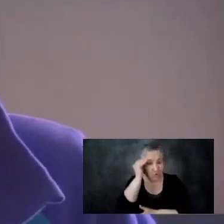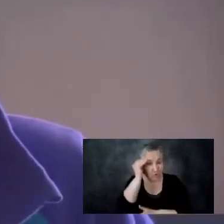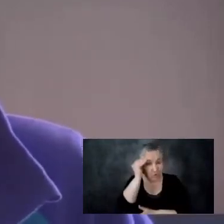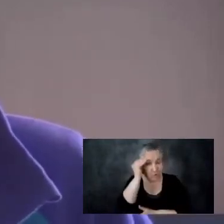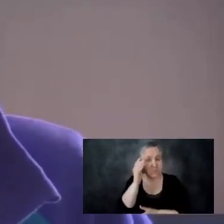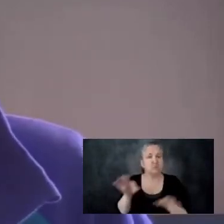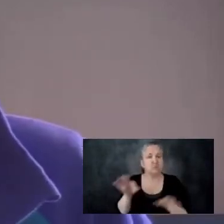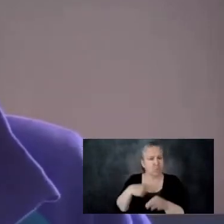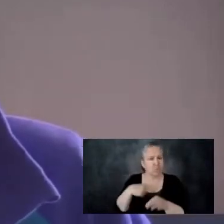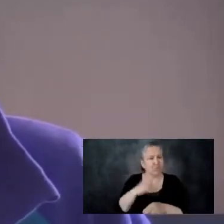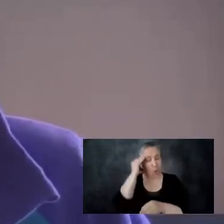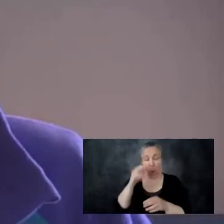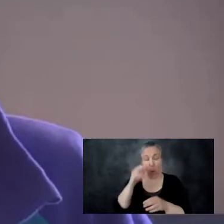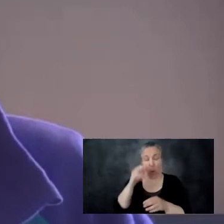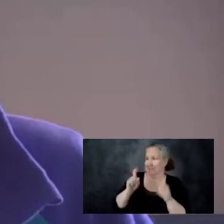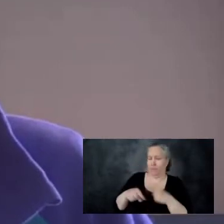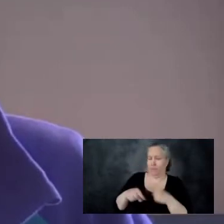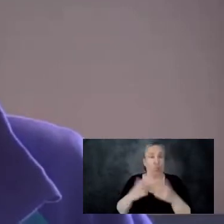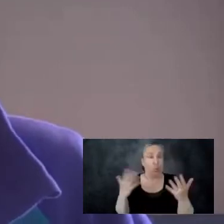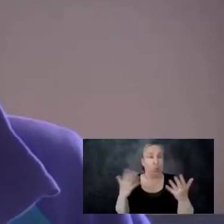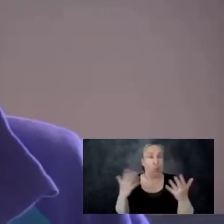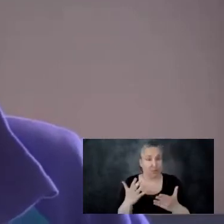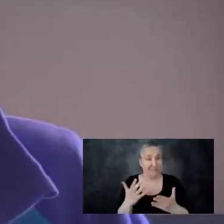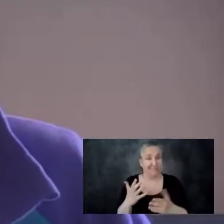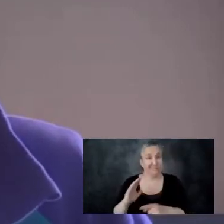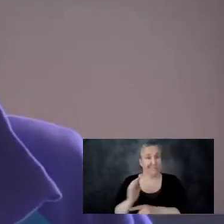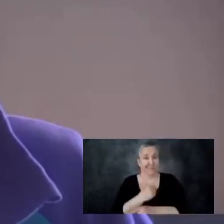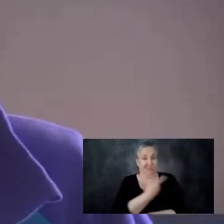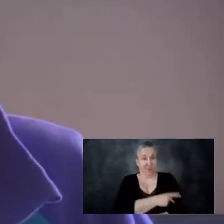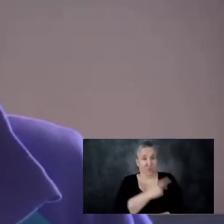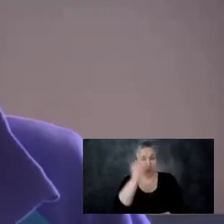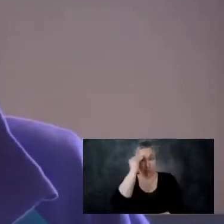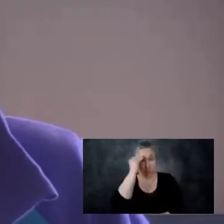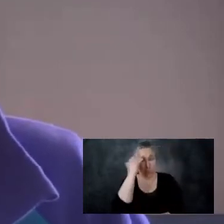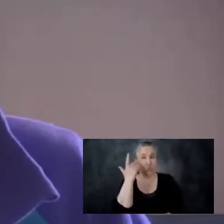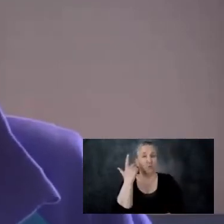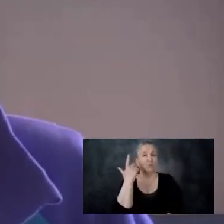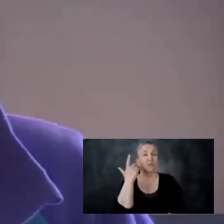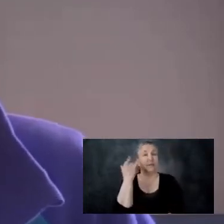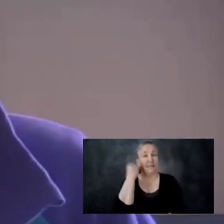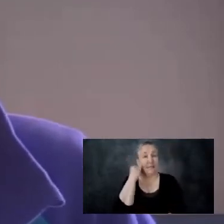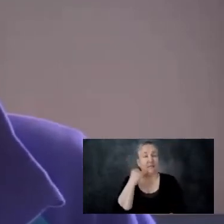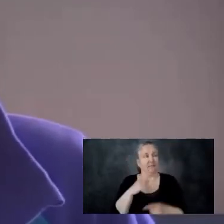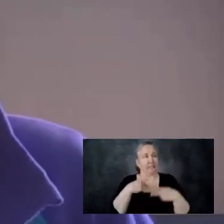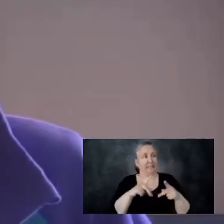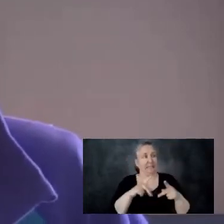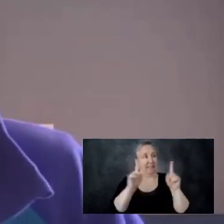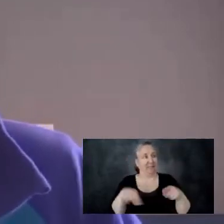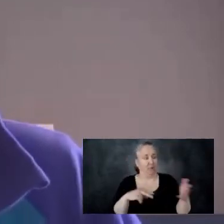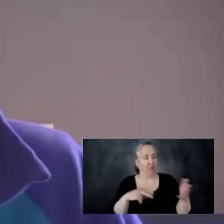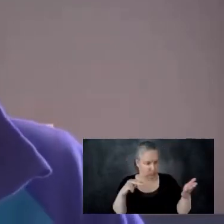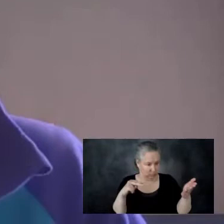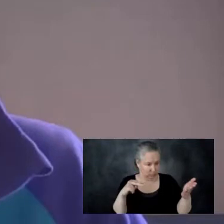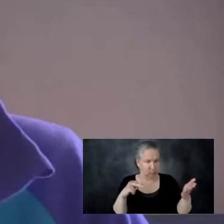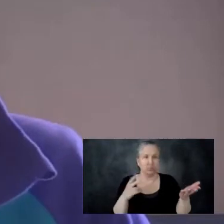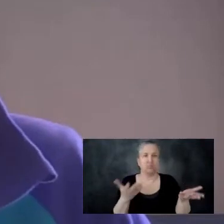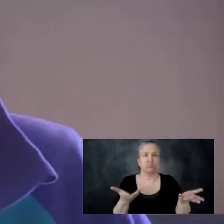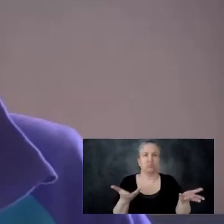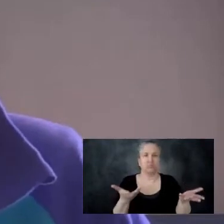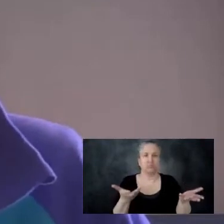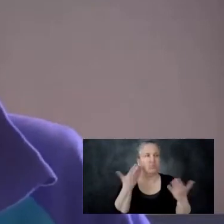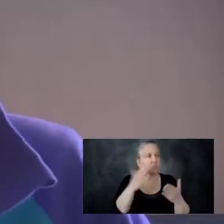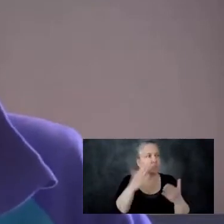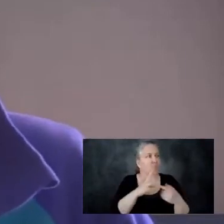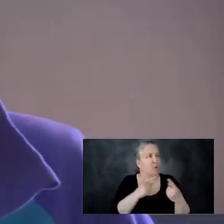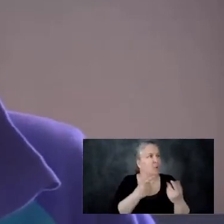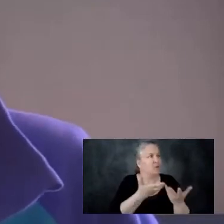trial is about. Our patients know very well if we're starting to look at a consent form, we don't know what we're talking about. How